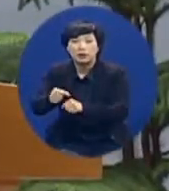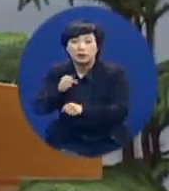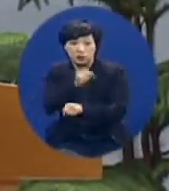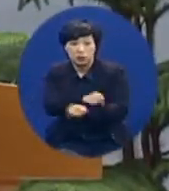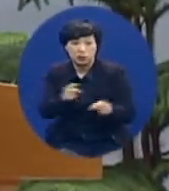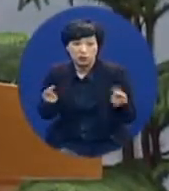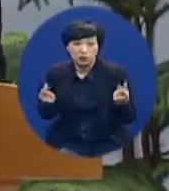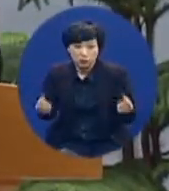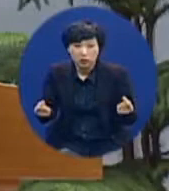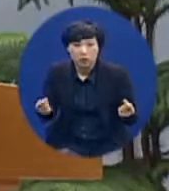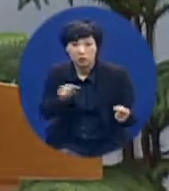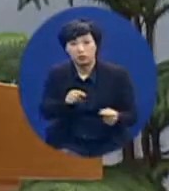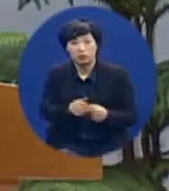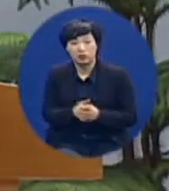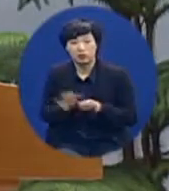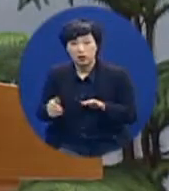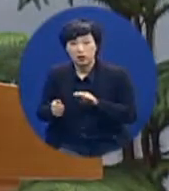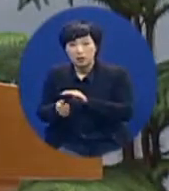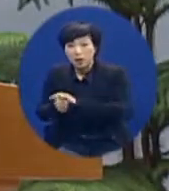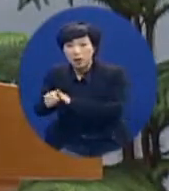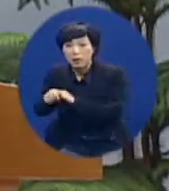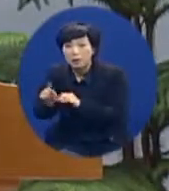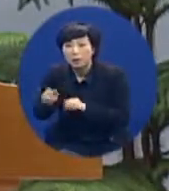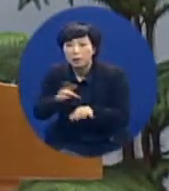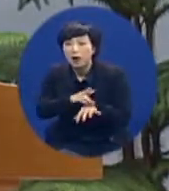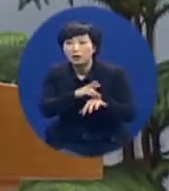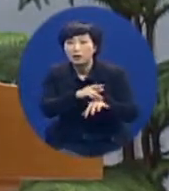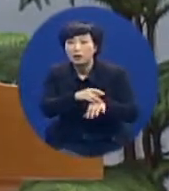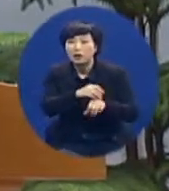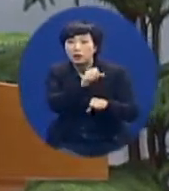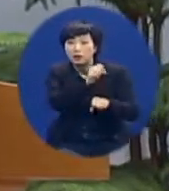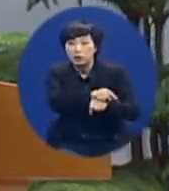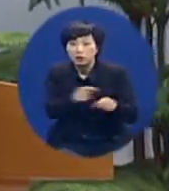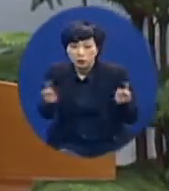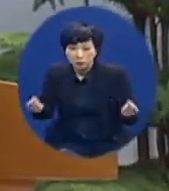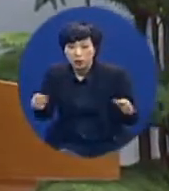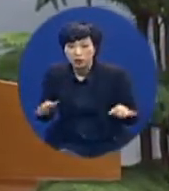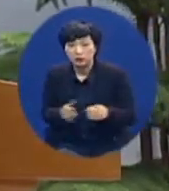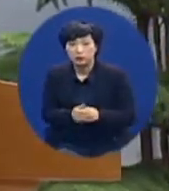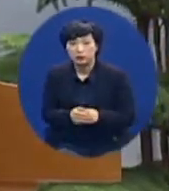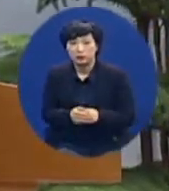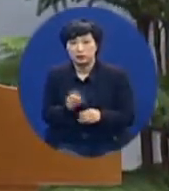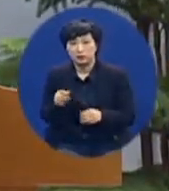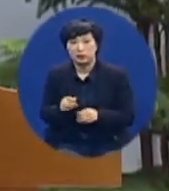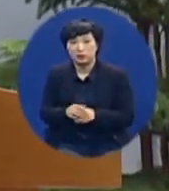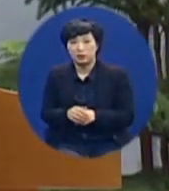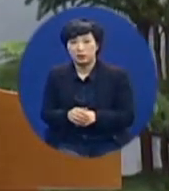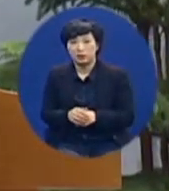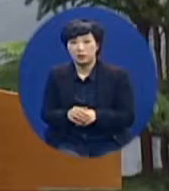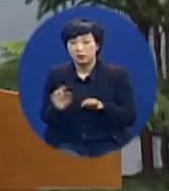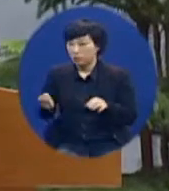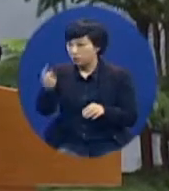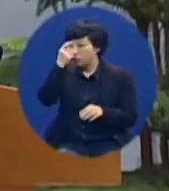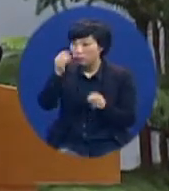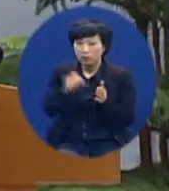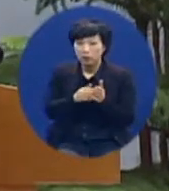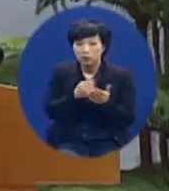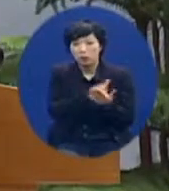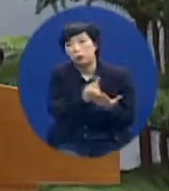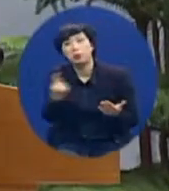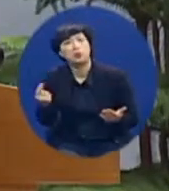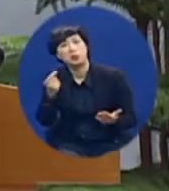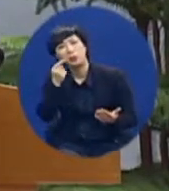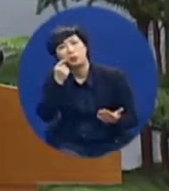similar to the way snakes eat their food. Therefore, it is impossible to escape from the